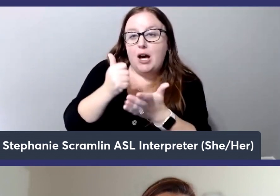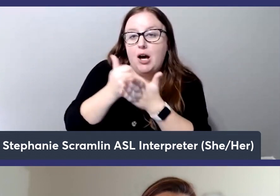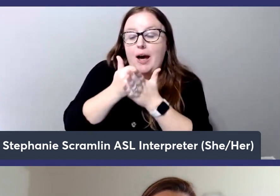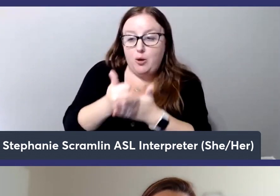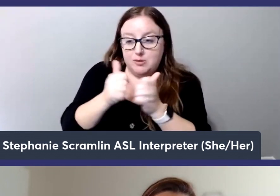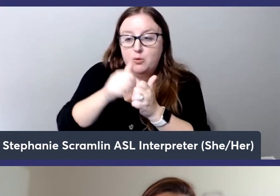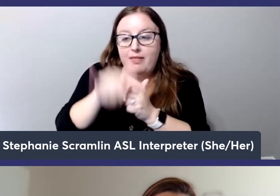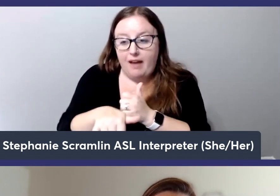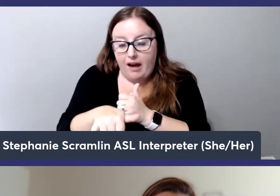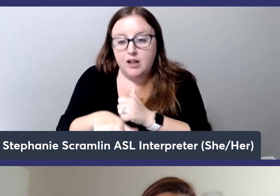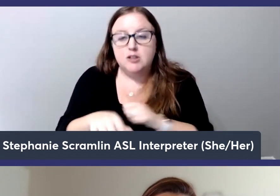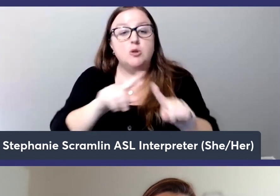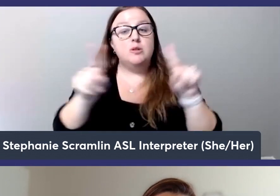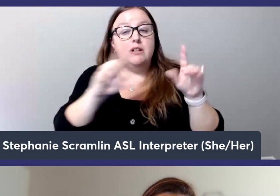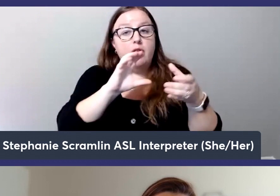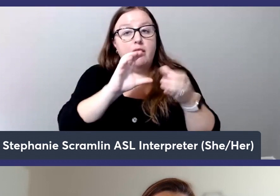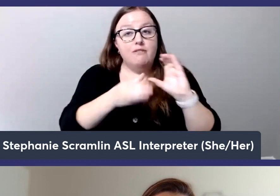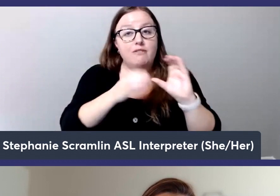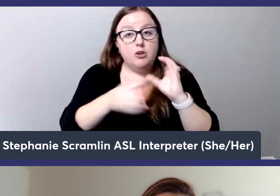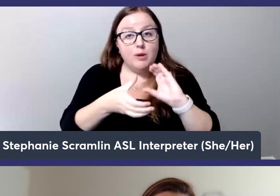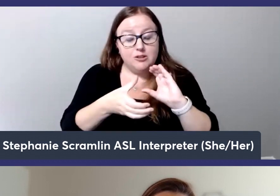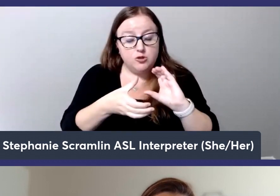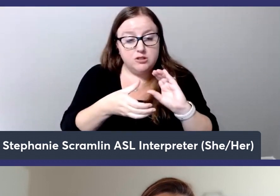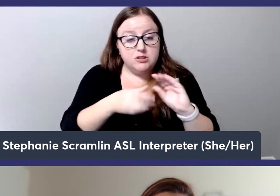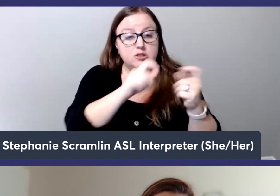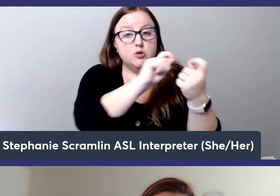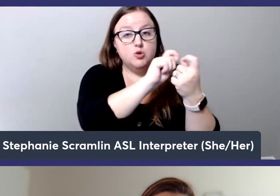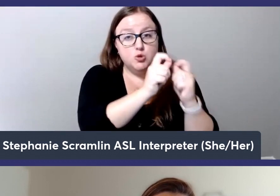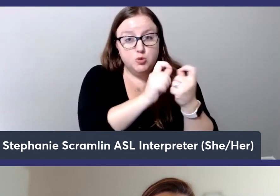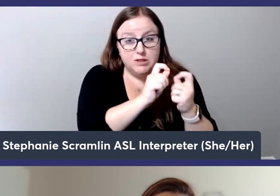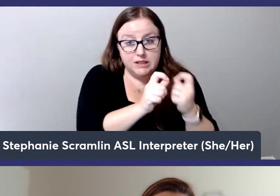different configurations that the tuning